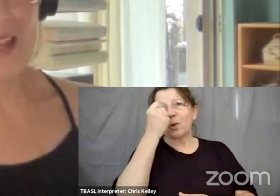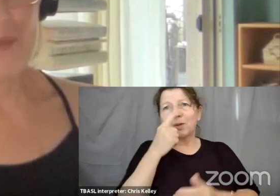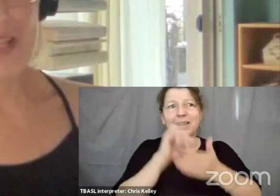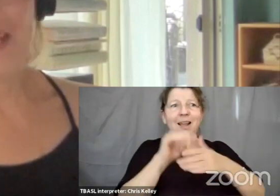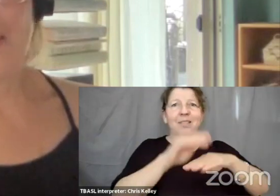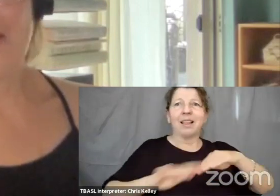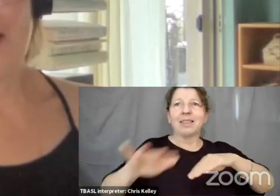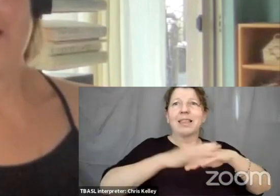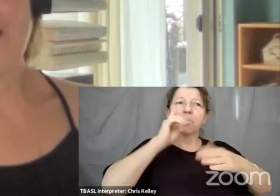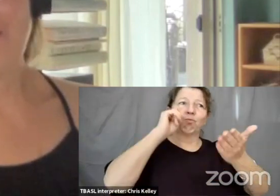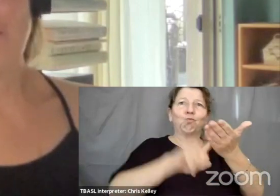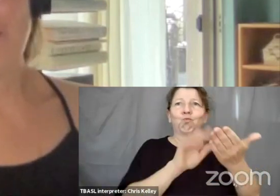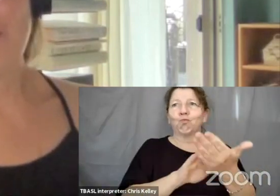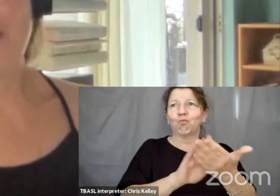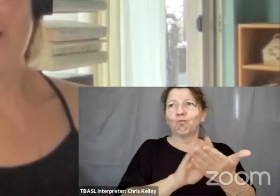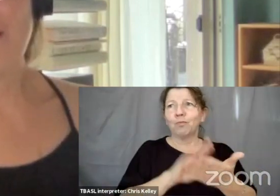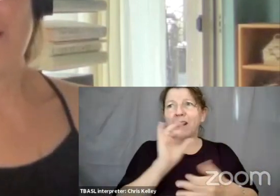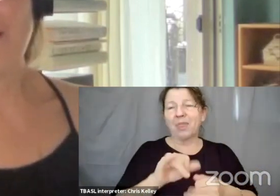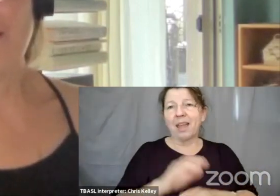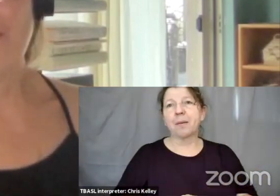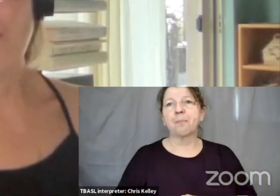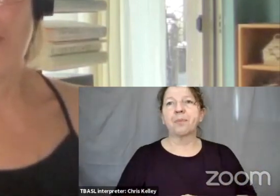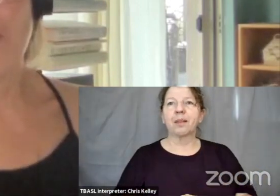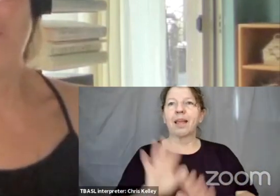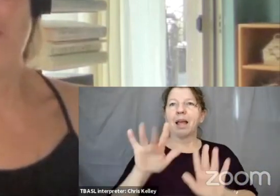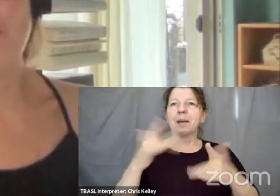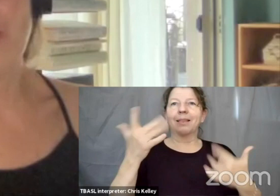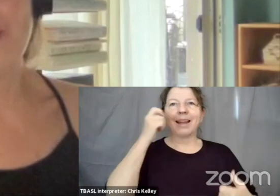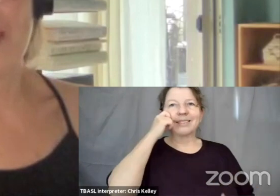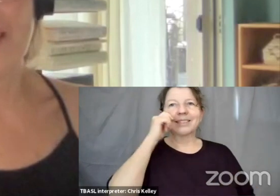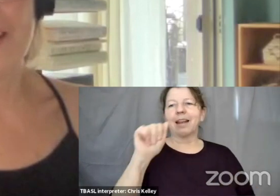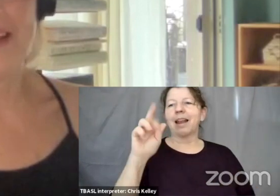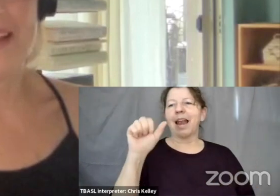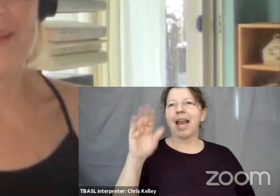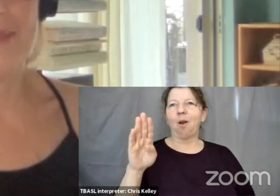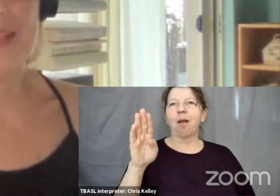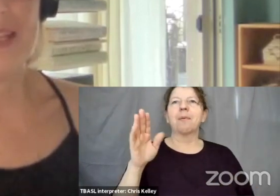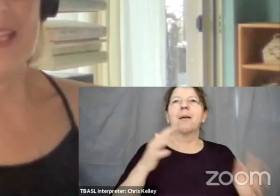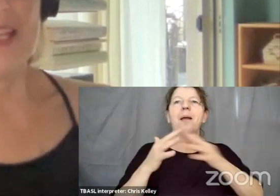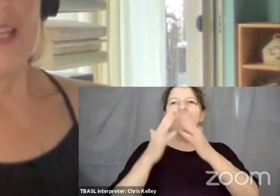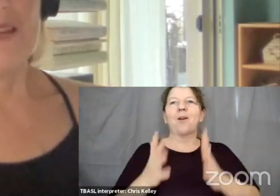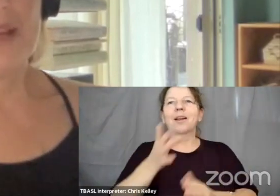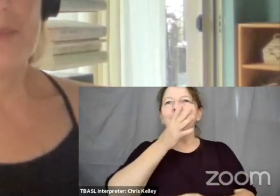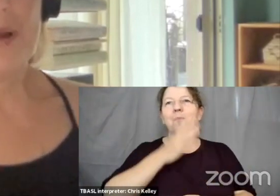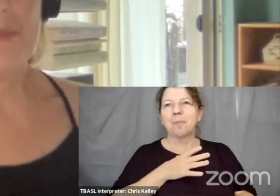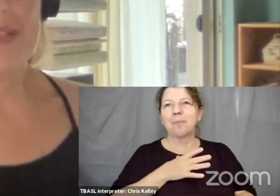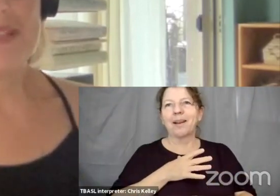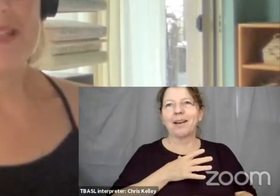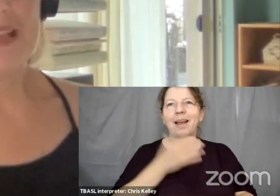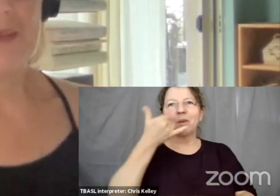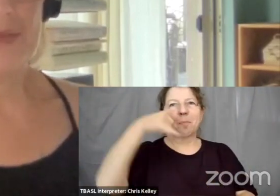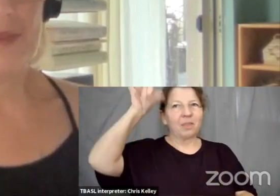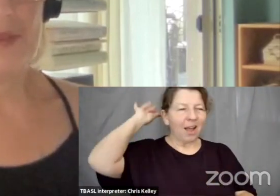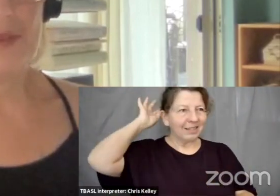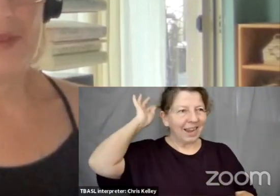I am a light-skinned Arab-American woman with blonde hair. I am in my apartment